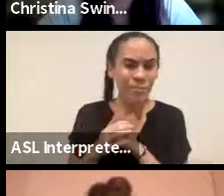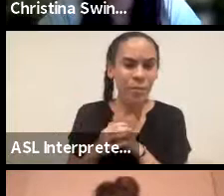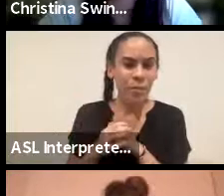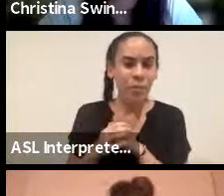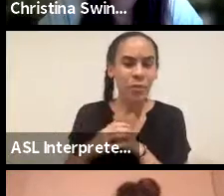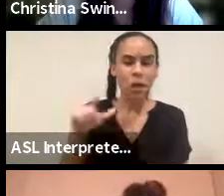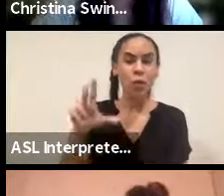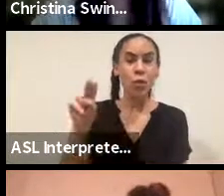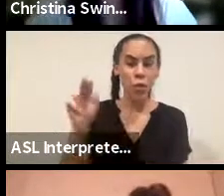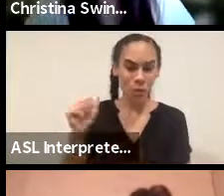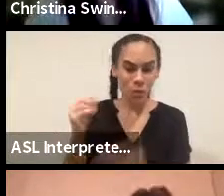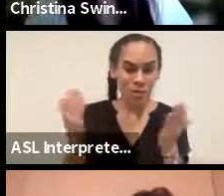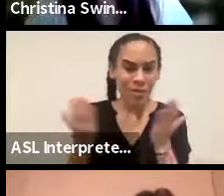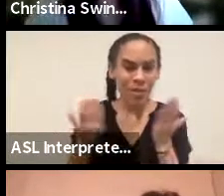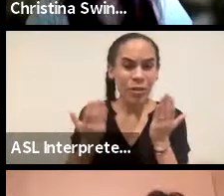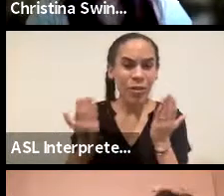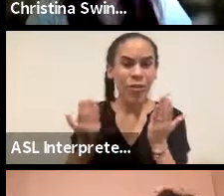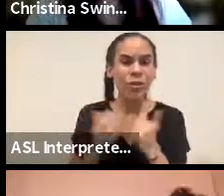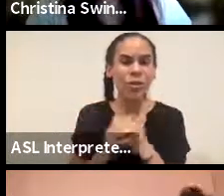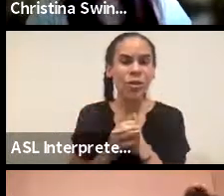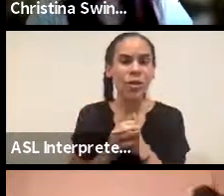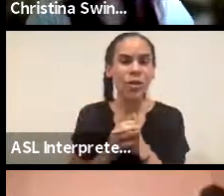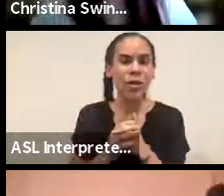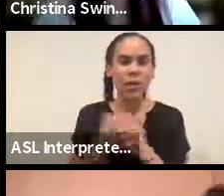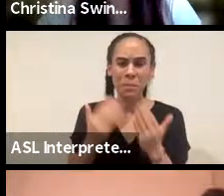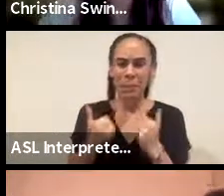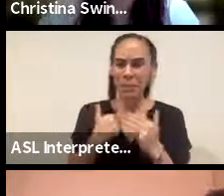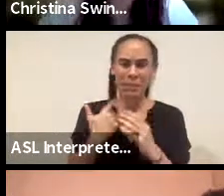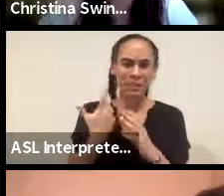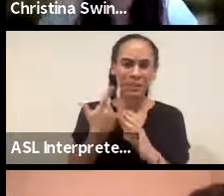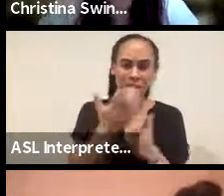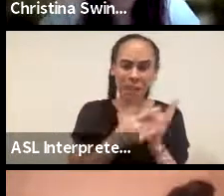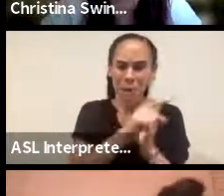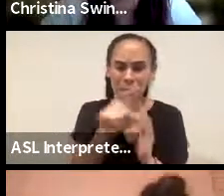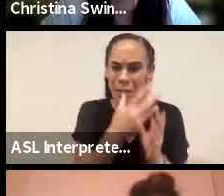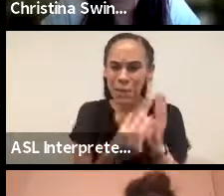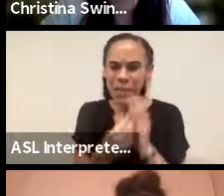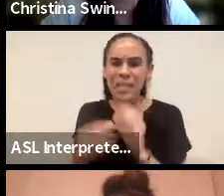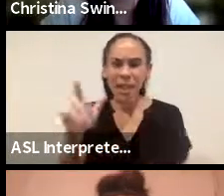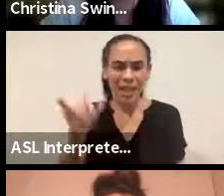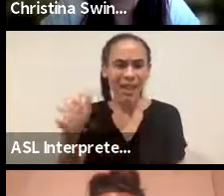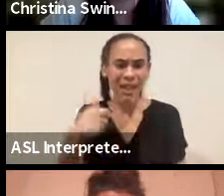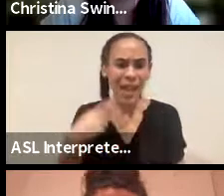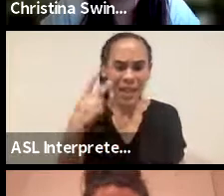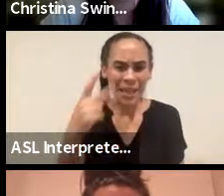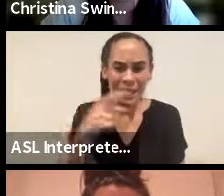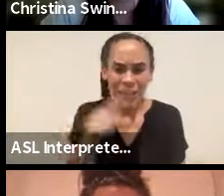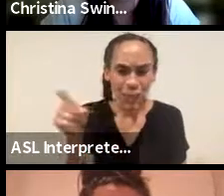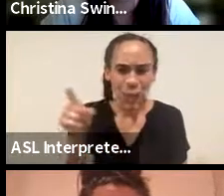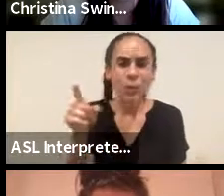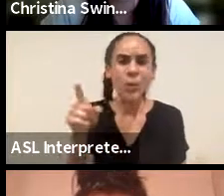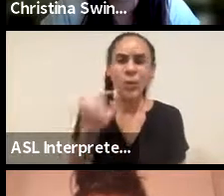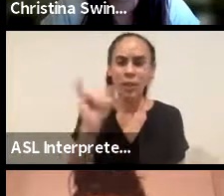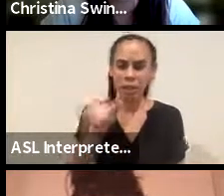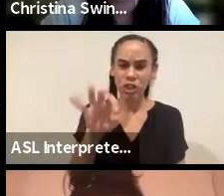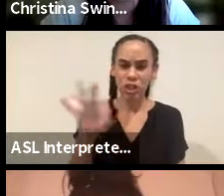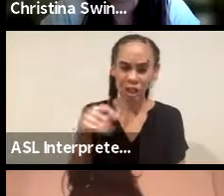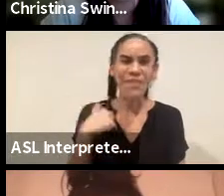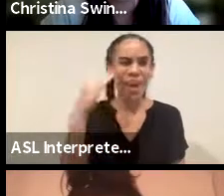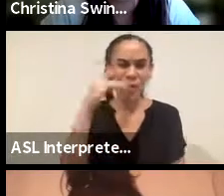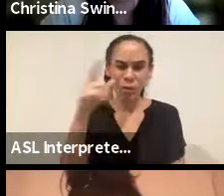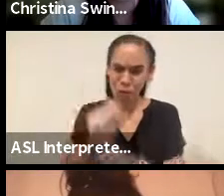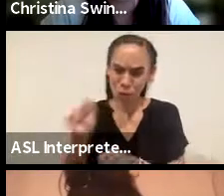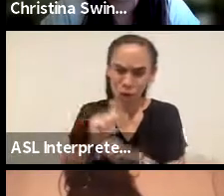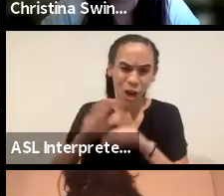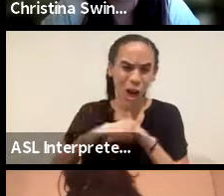Luna was here. I think I'm probably missing a few of y'all. Lisa, I see you. Jeff, I know you're working on this too